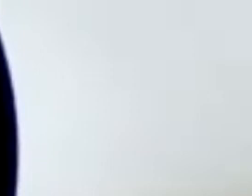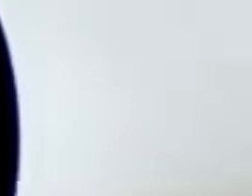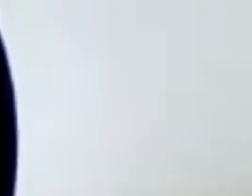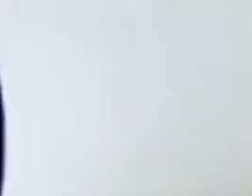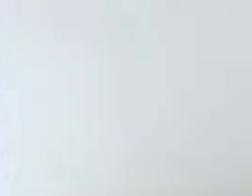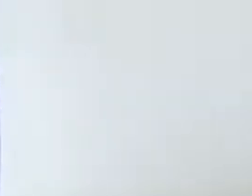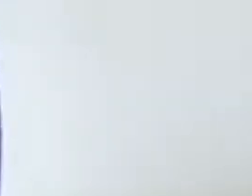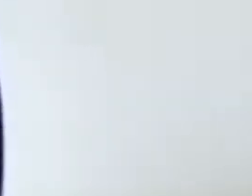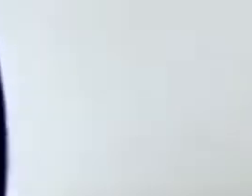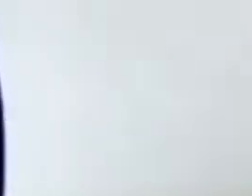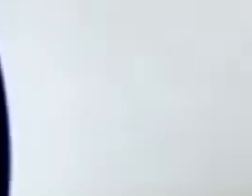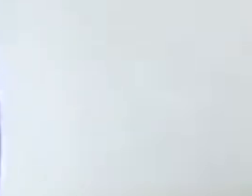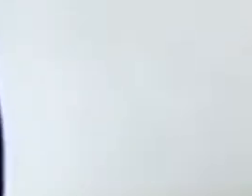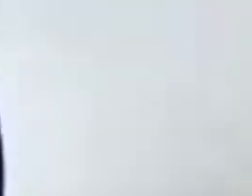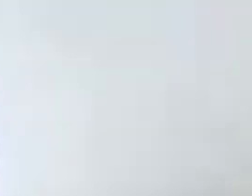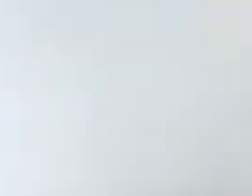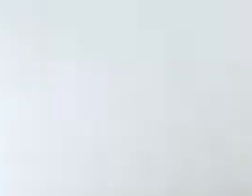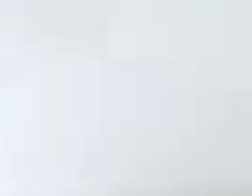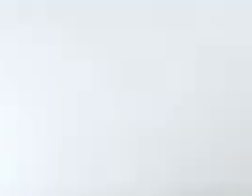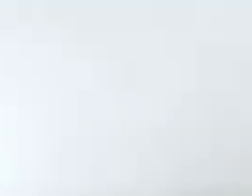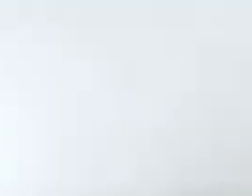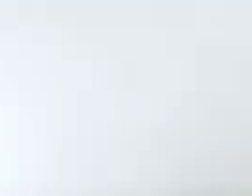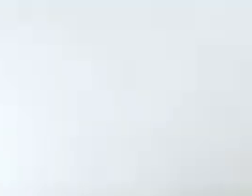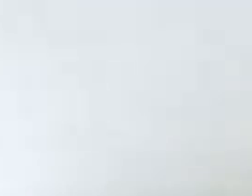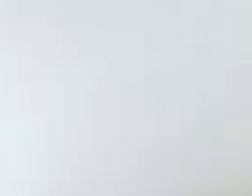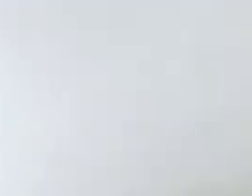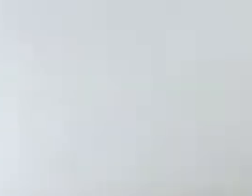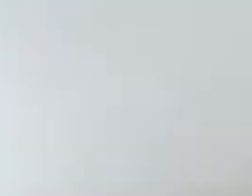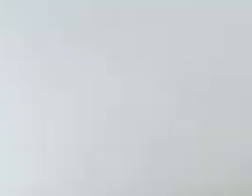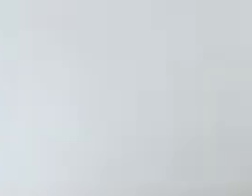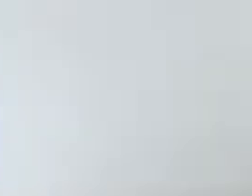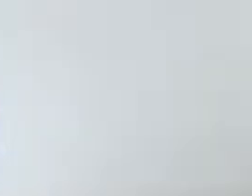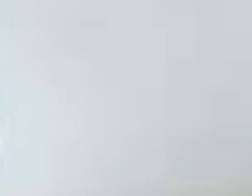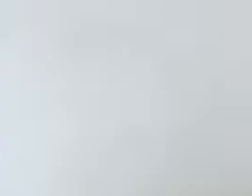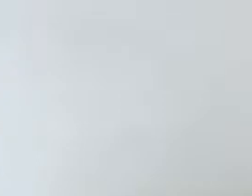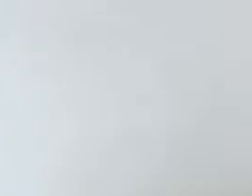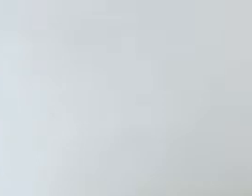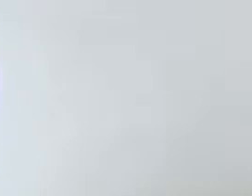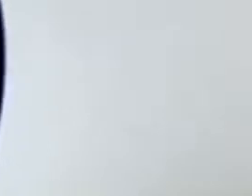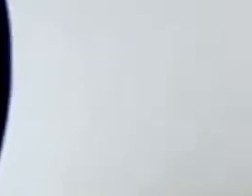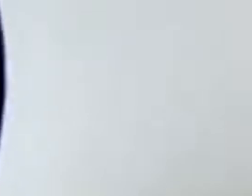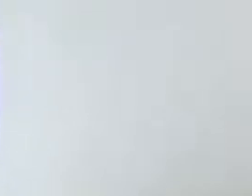it's one of my favourite books. Right, I'm going to share the screen with you now.